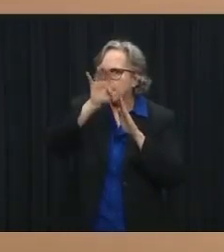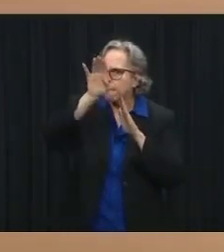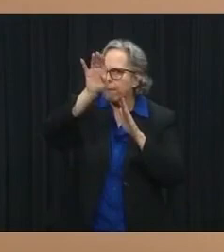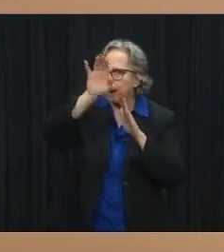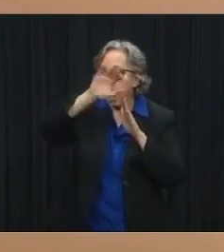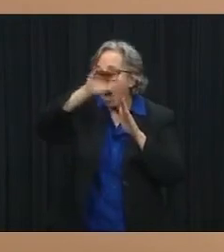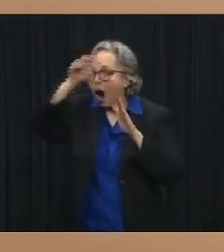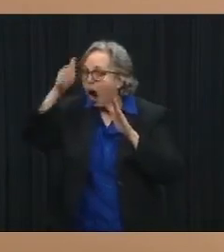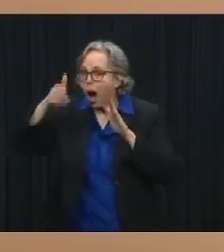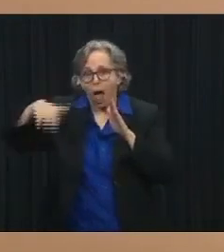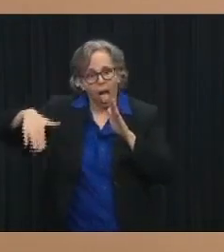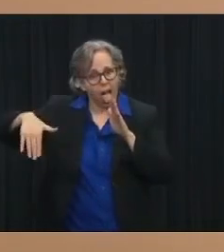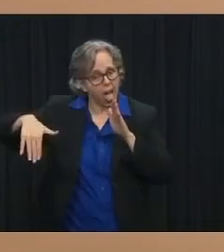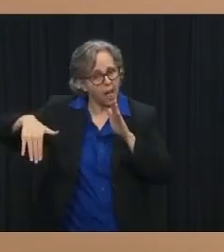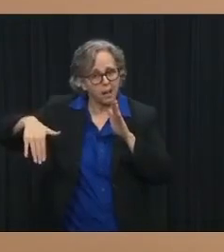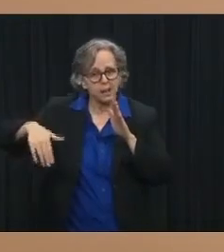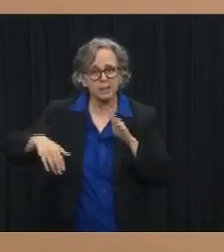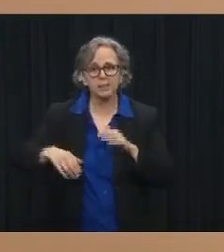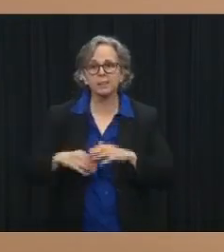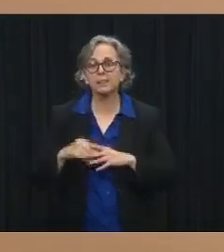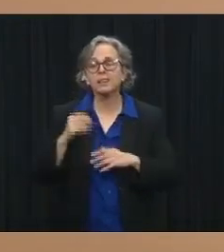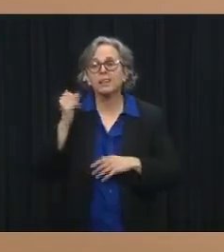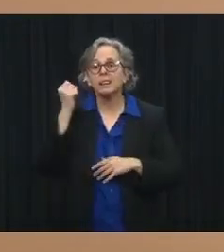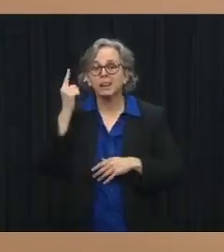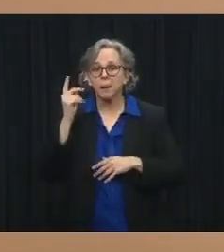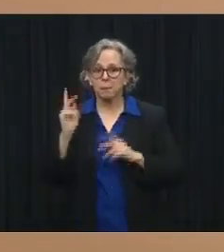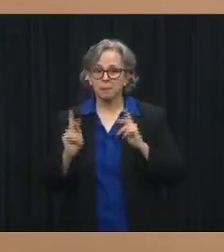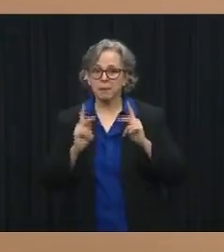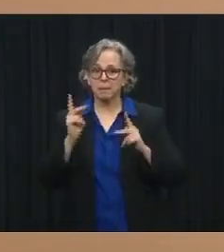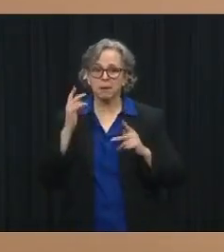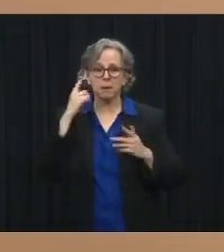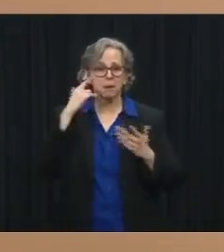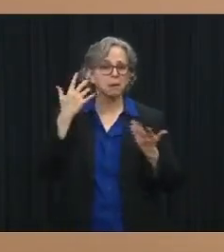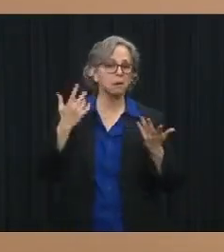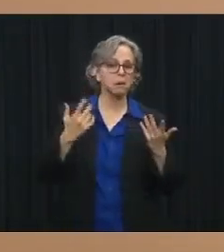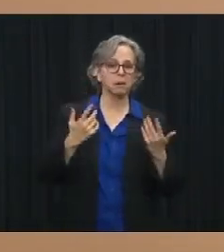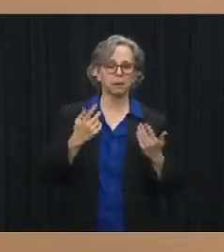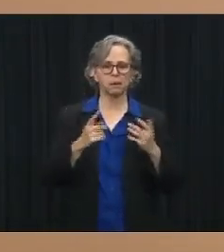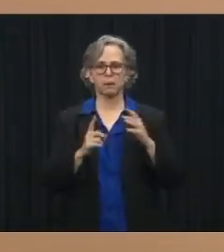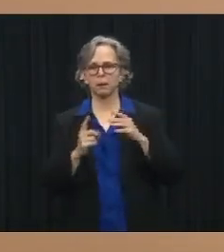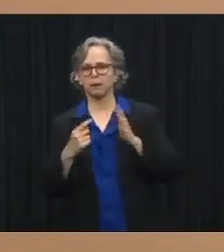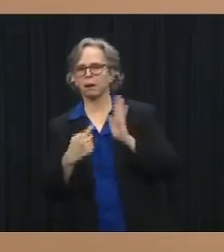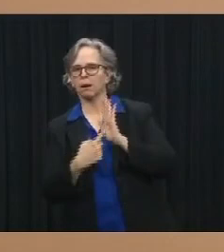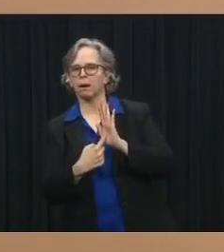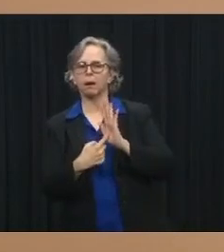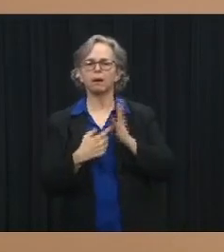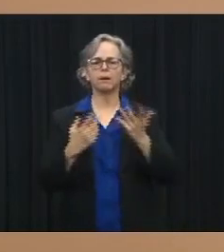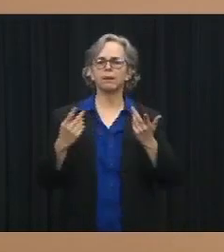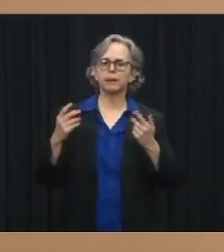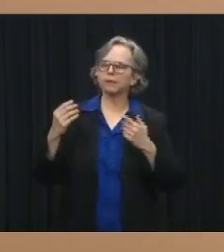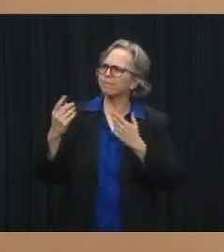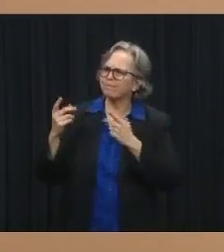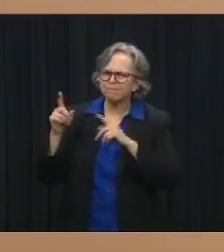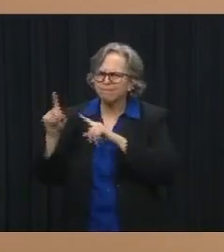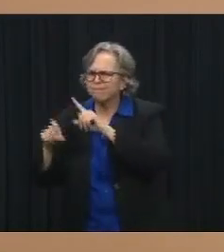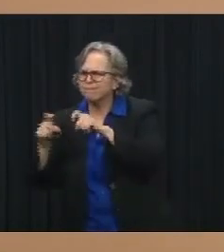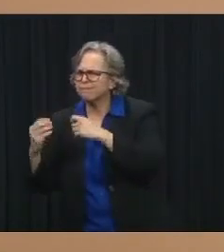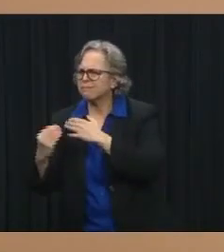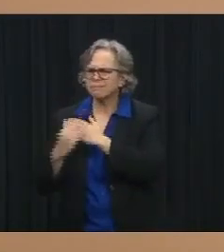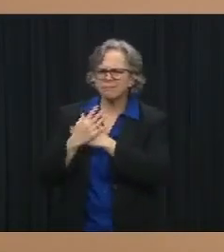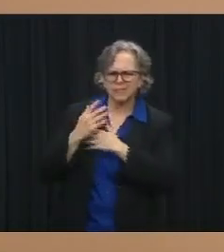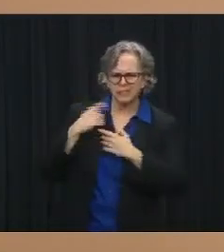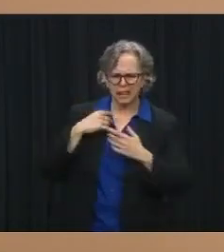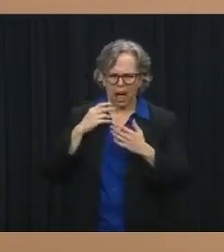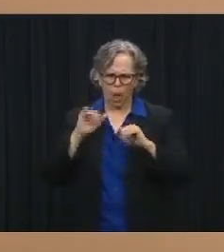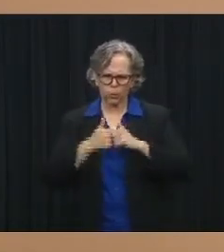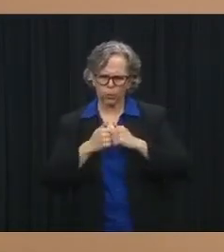we've been using as our guidance. And I want to talk very, very specifically about the work that was